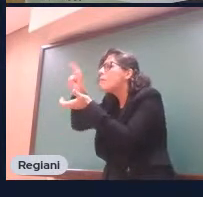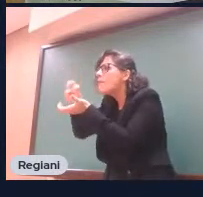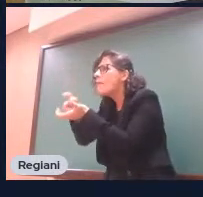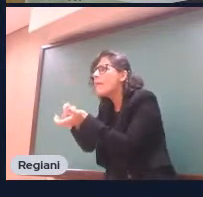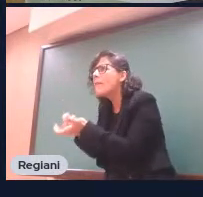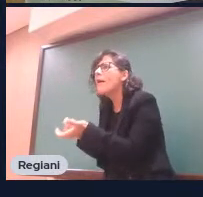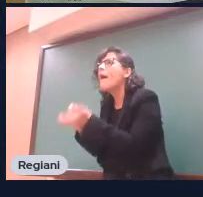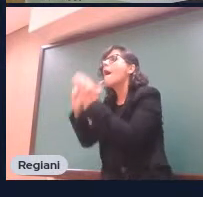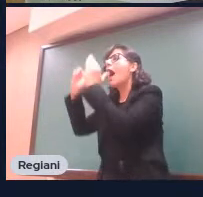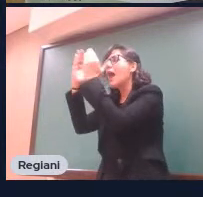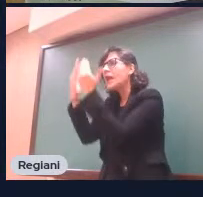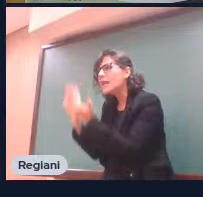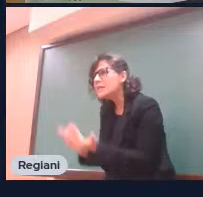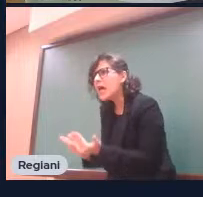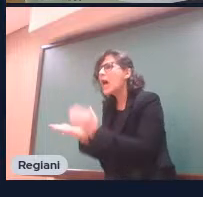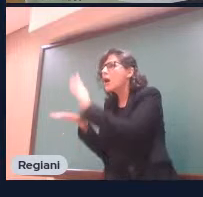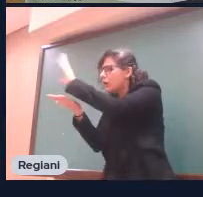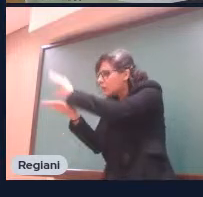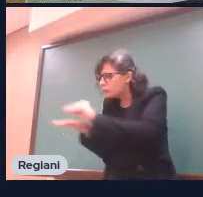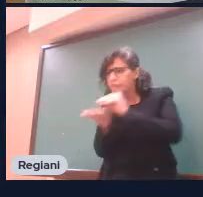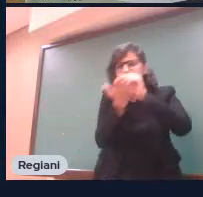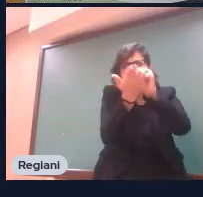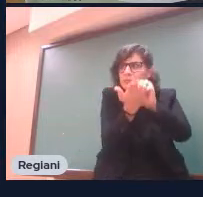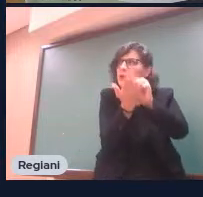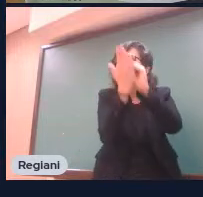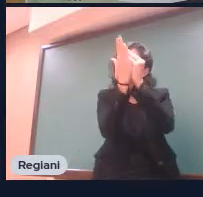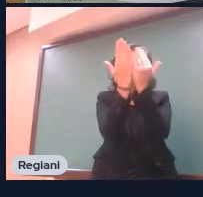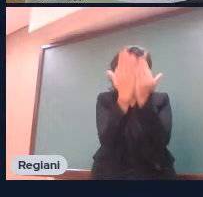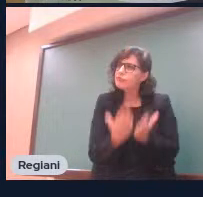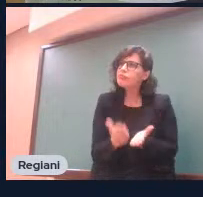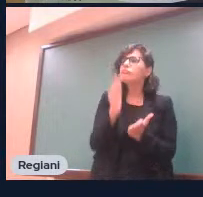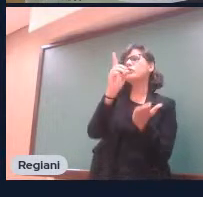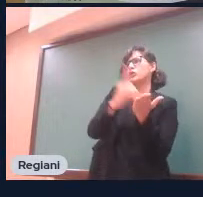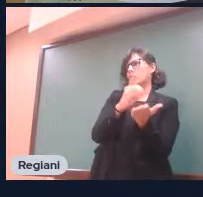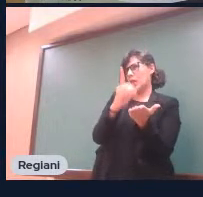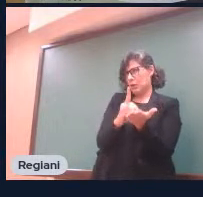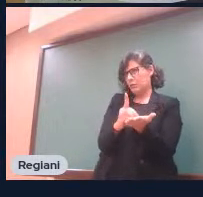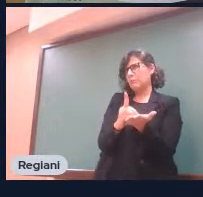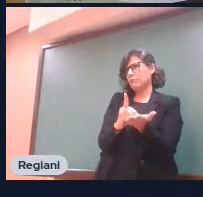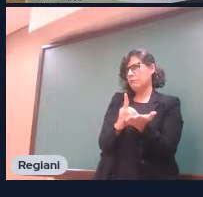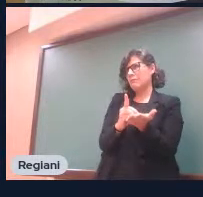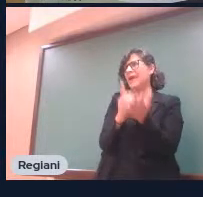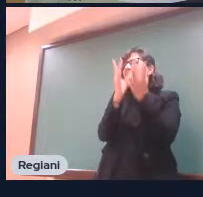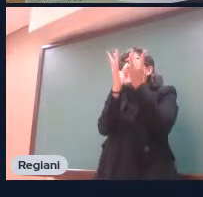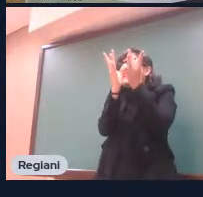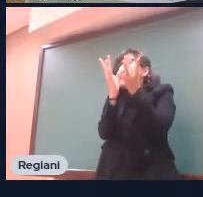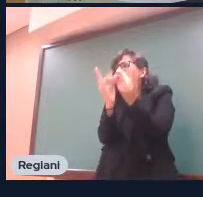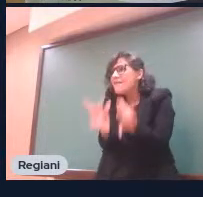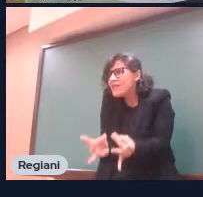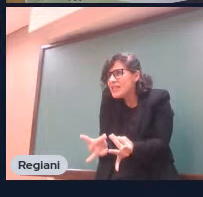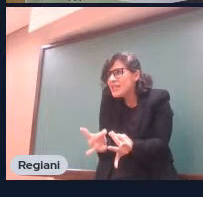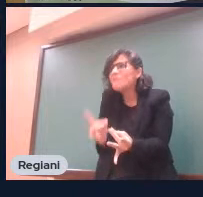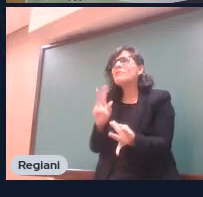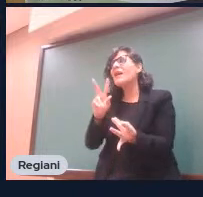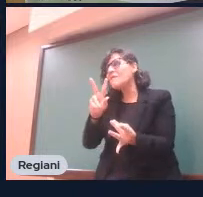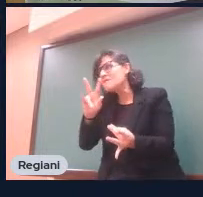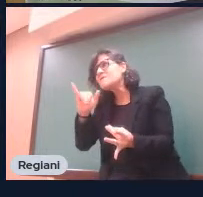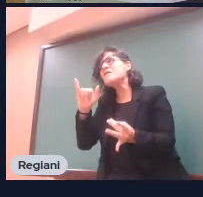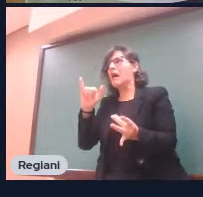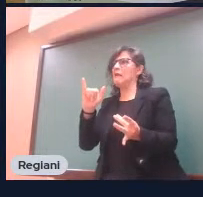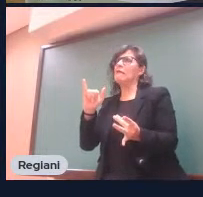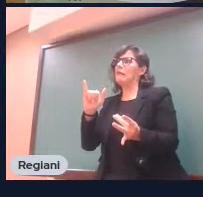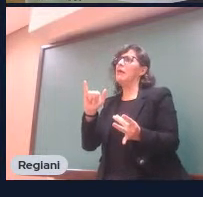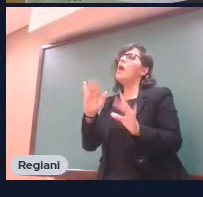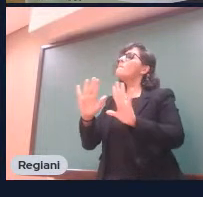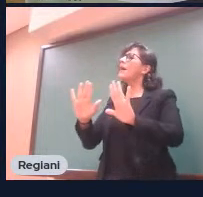be analyzed and synthesized from scratch. Defining and translation will be automated. Some of it already